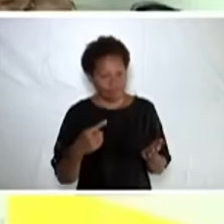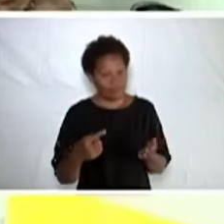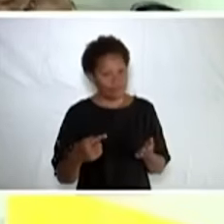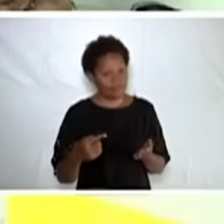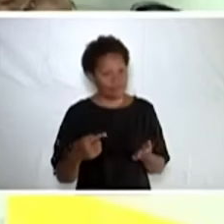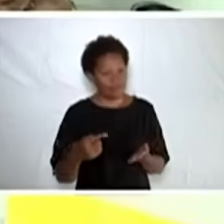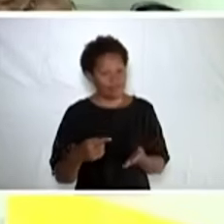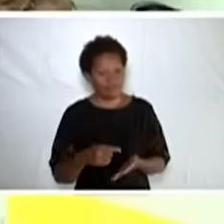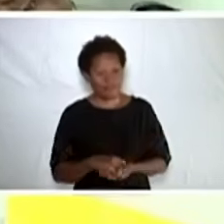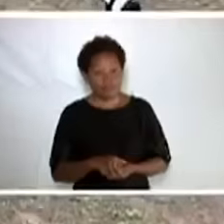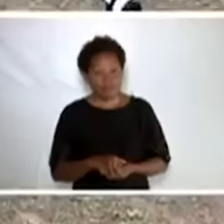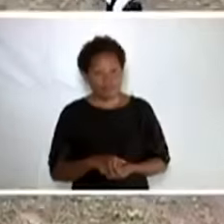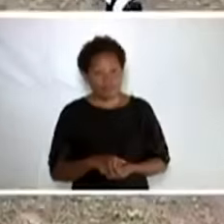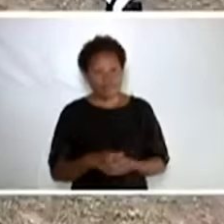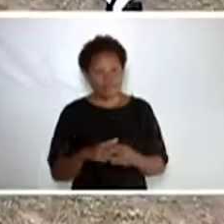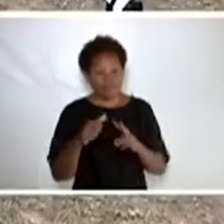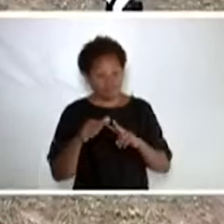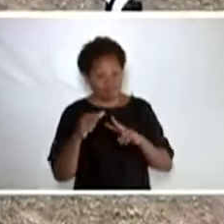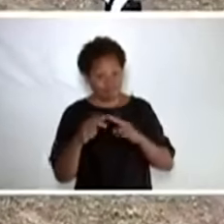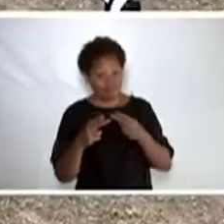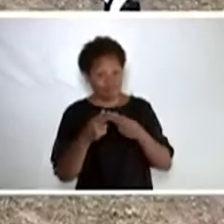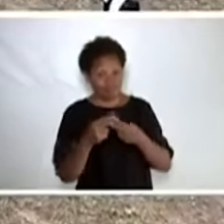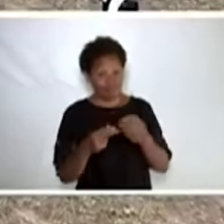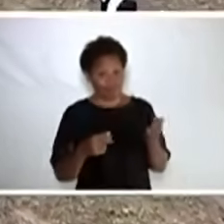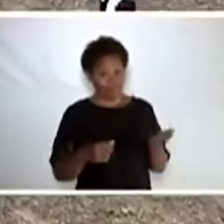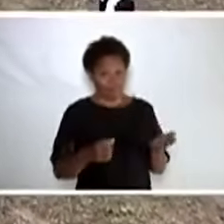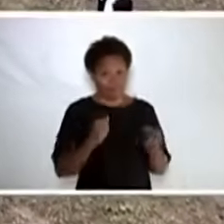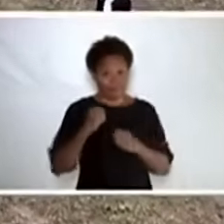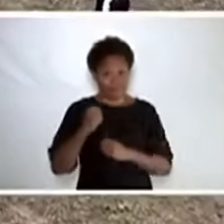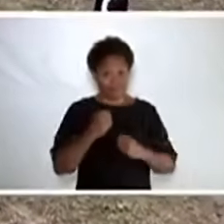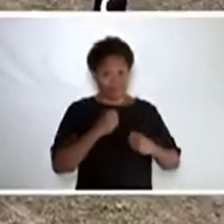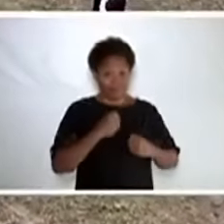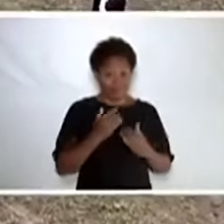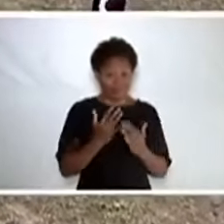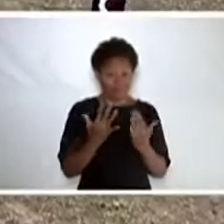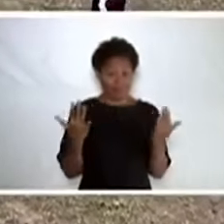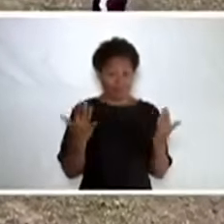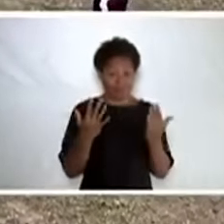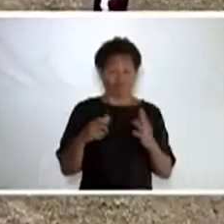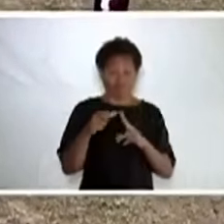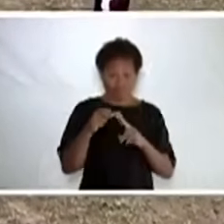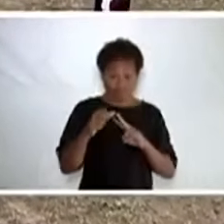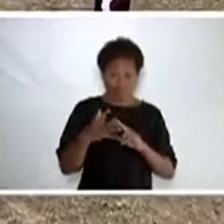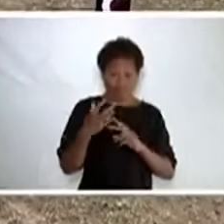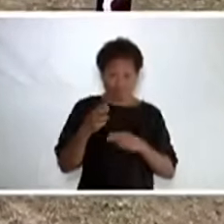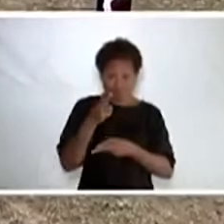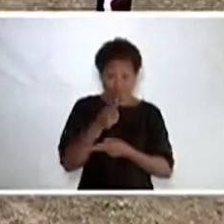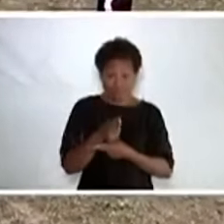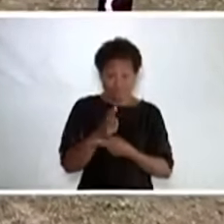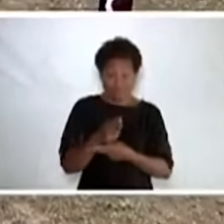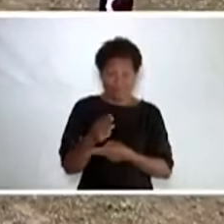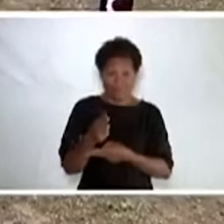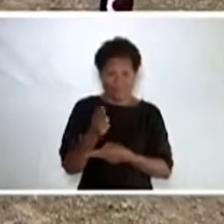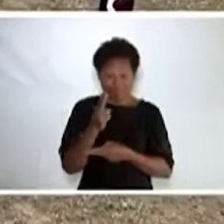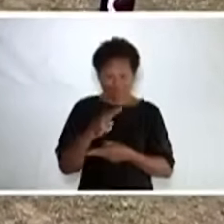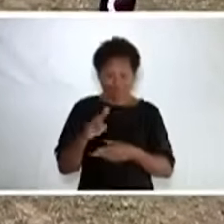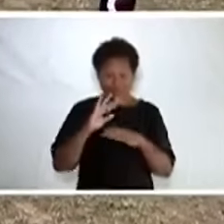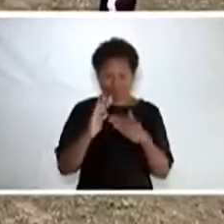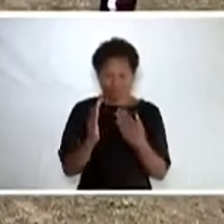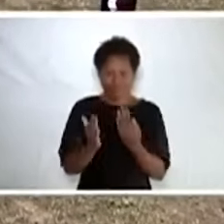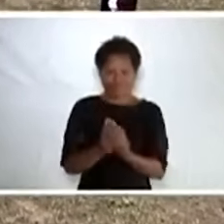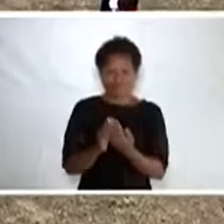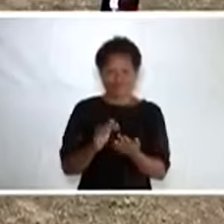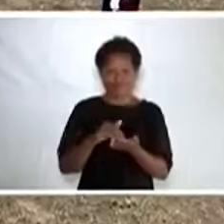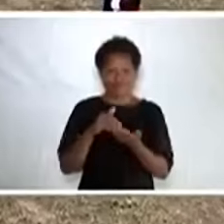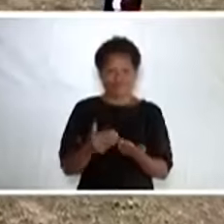of the feu de joie, the last round of the feu de joie, before we complete the firing of the 21 gun salute.